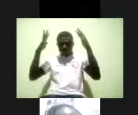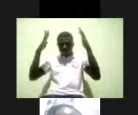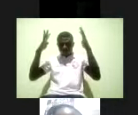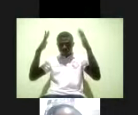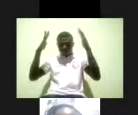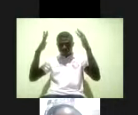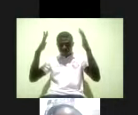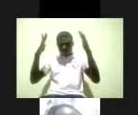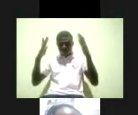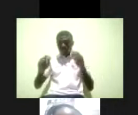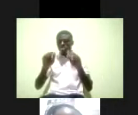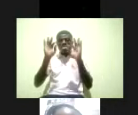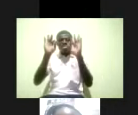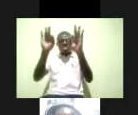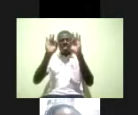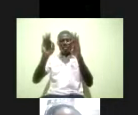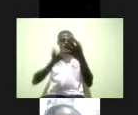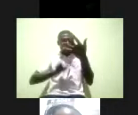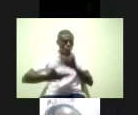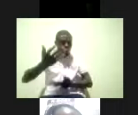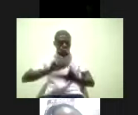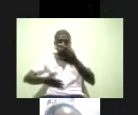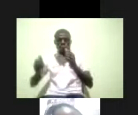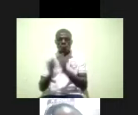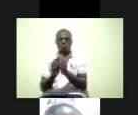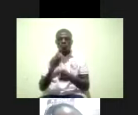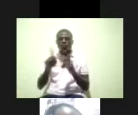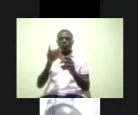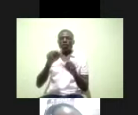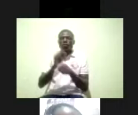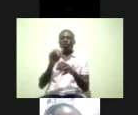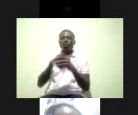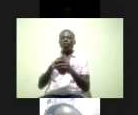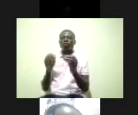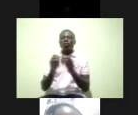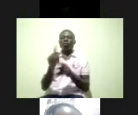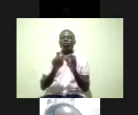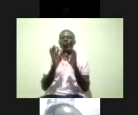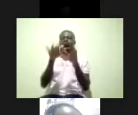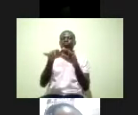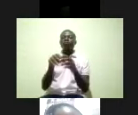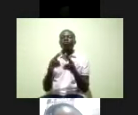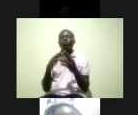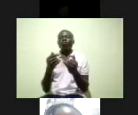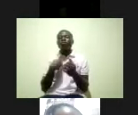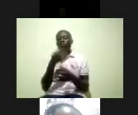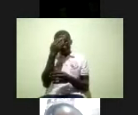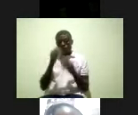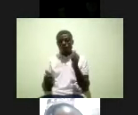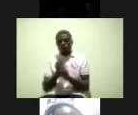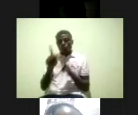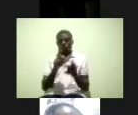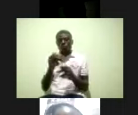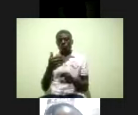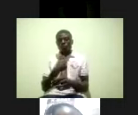was fantastic interacting with the participants today. Yeah, lovely. Fantastic. So I know most of us have